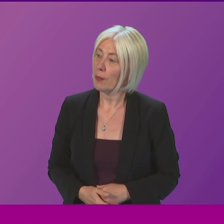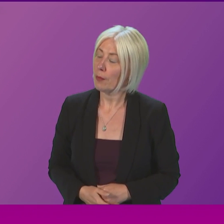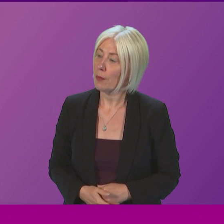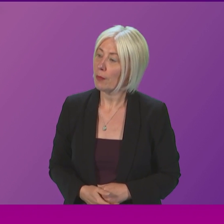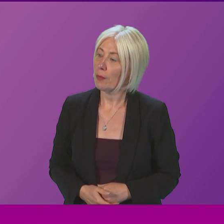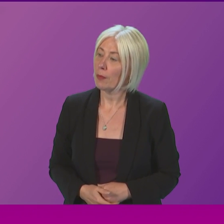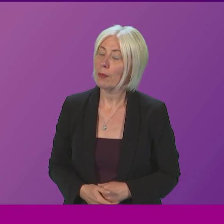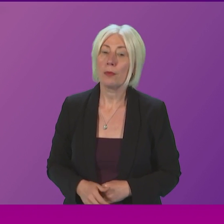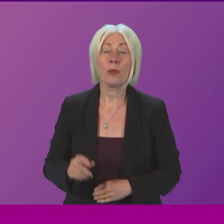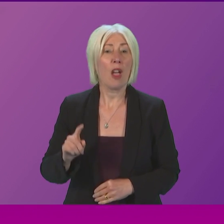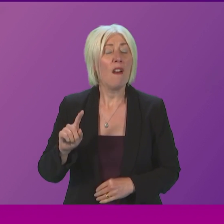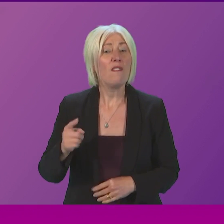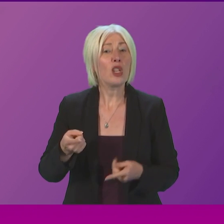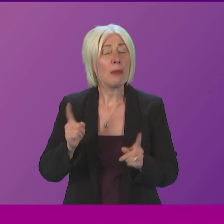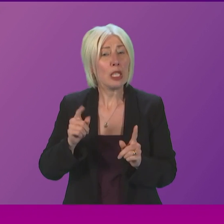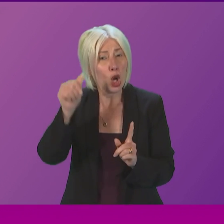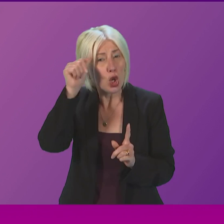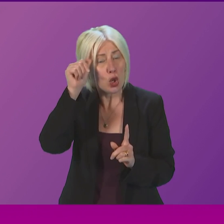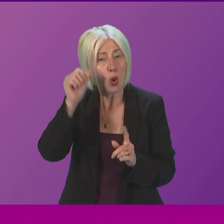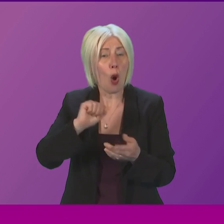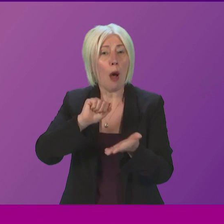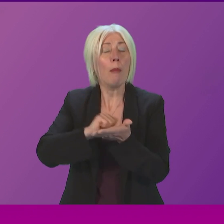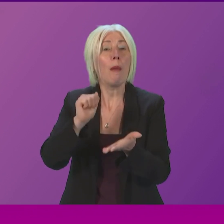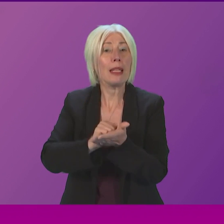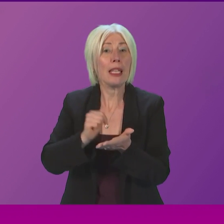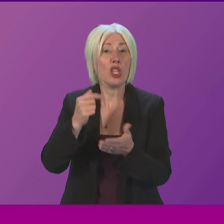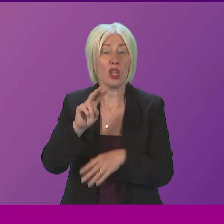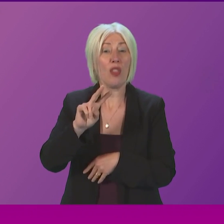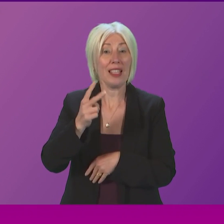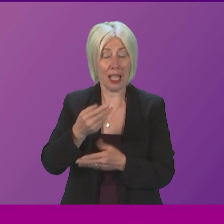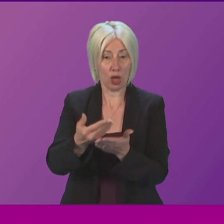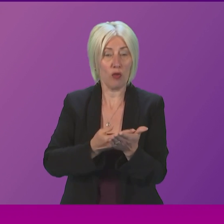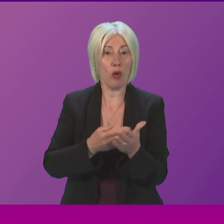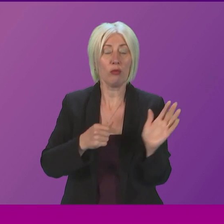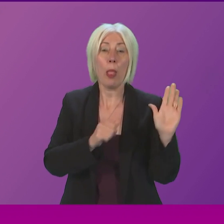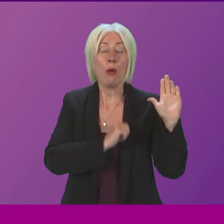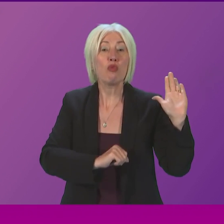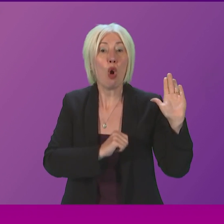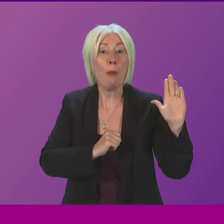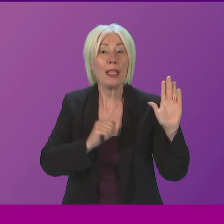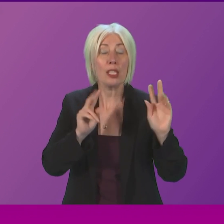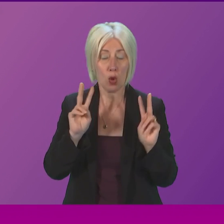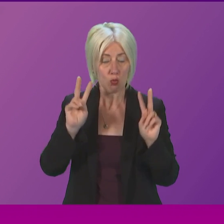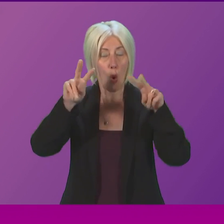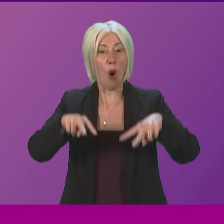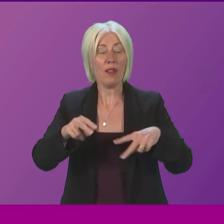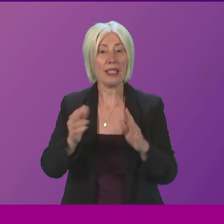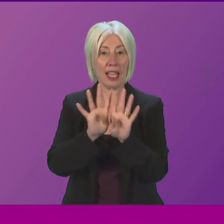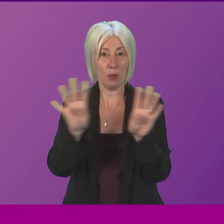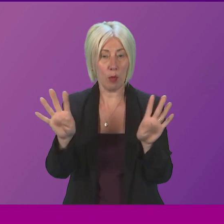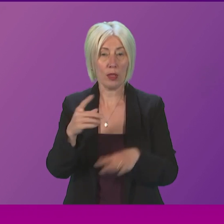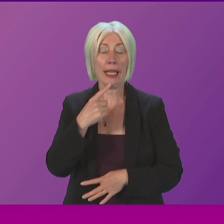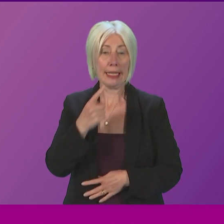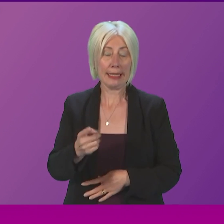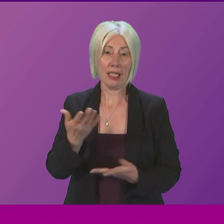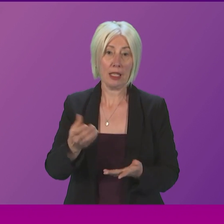Thank you, Presiding Officer. The First Minister will be aware of the publication today of the second report of the Promise Oversight Board. It states that due to